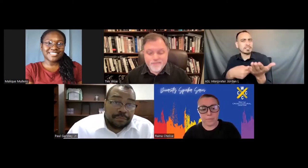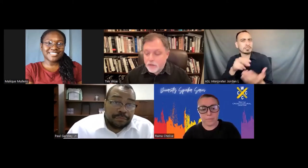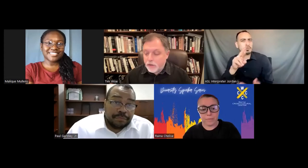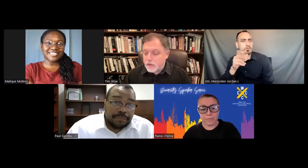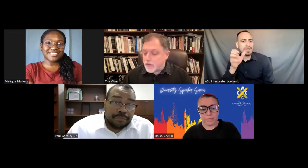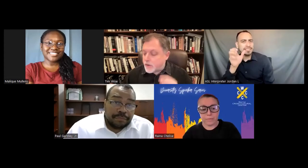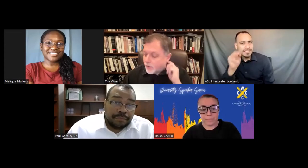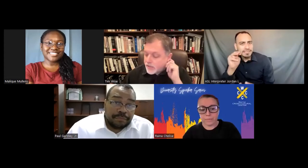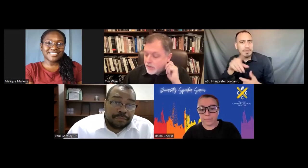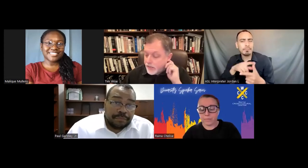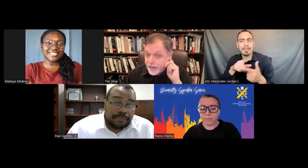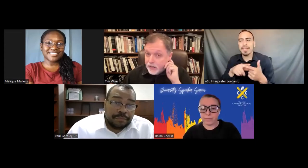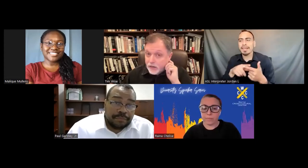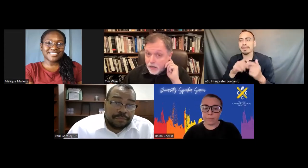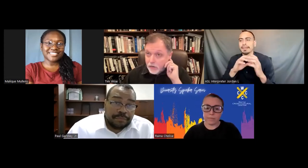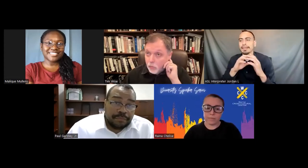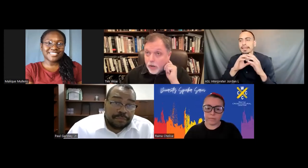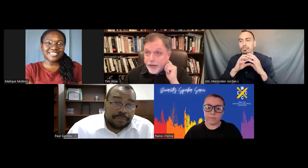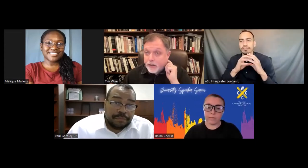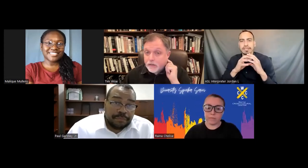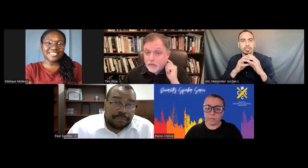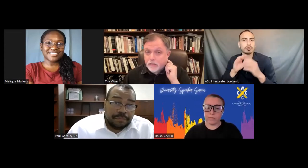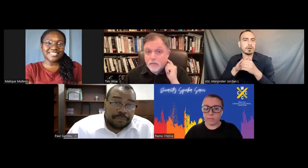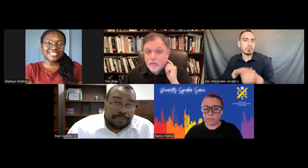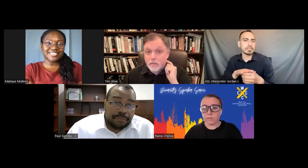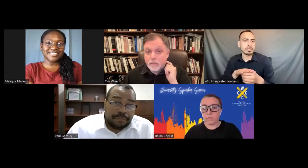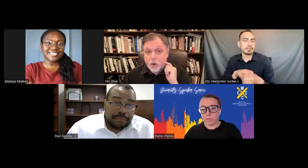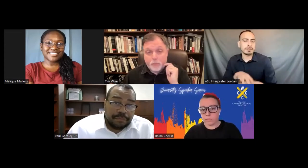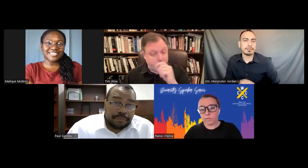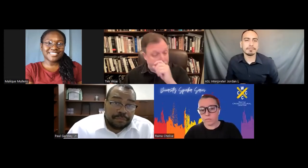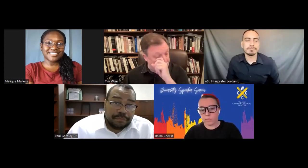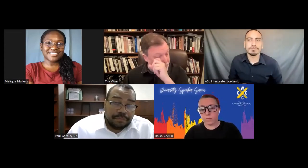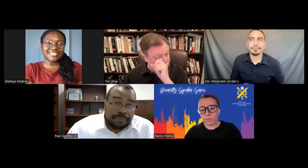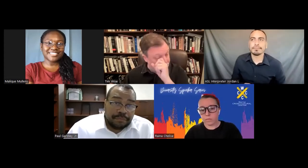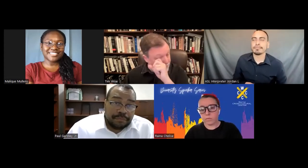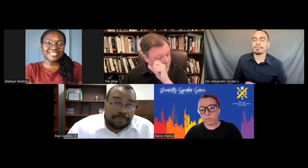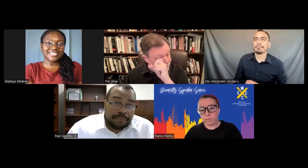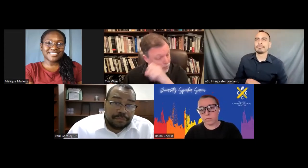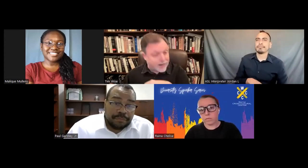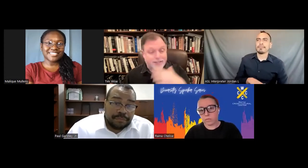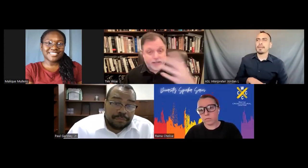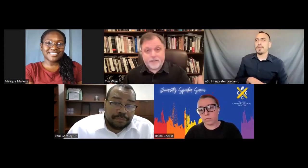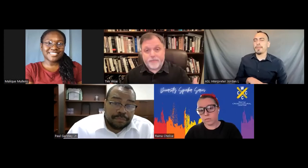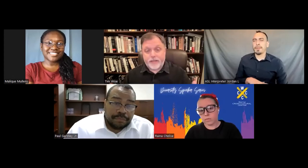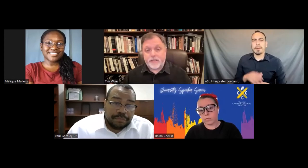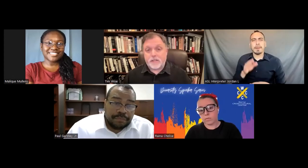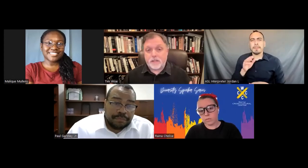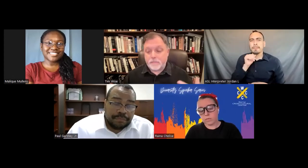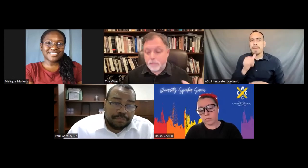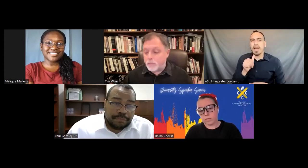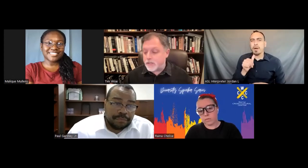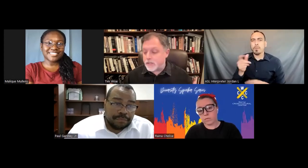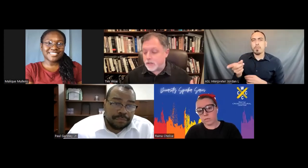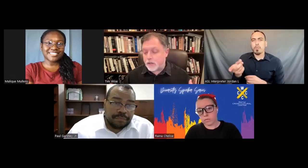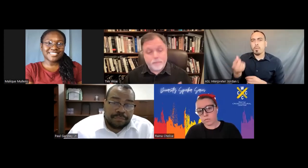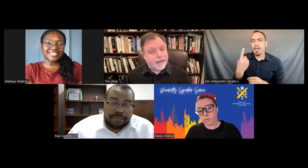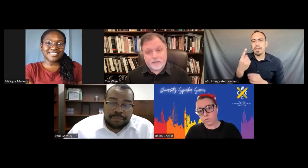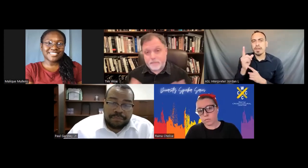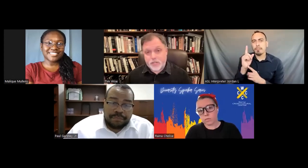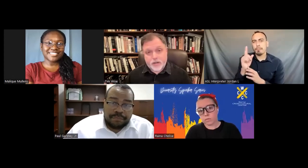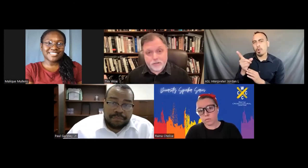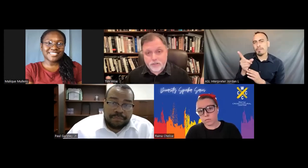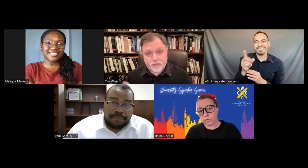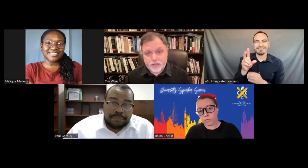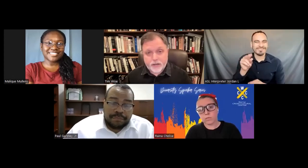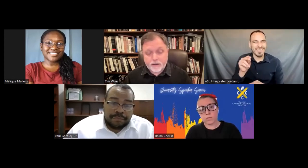So there wasn't any one moment. I mean, there's a process of these moments going back